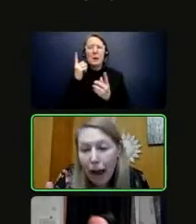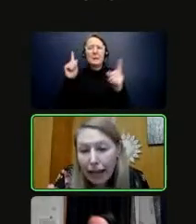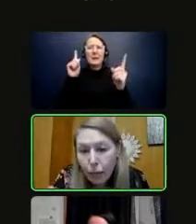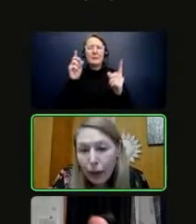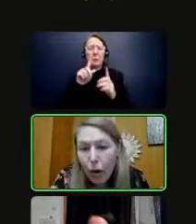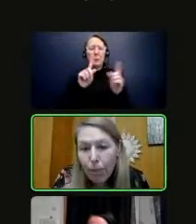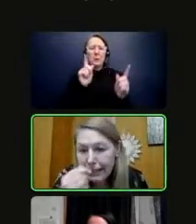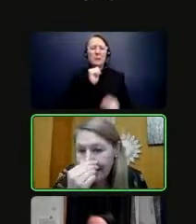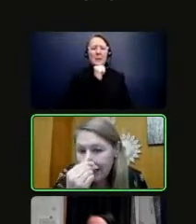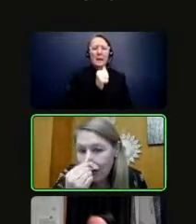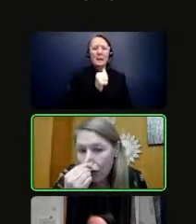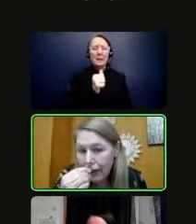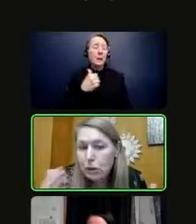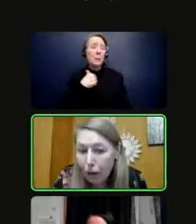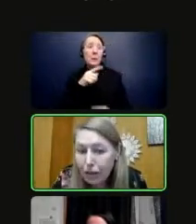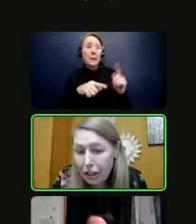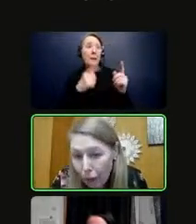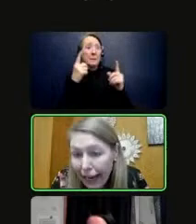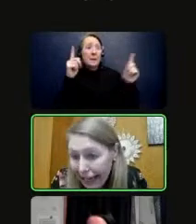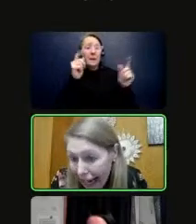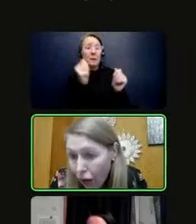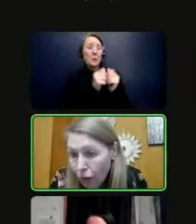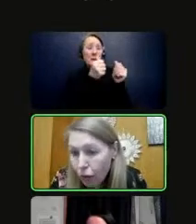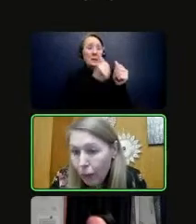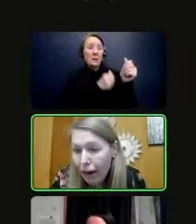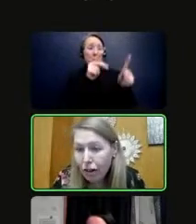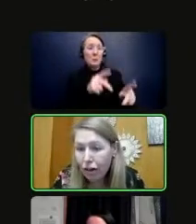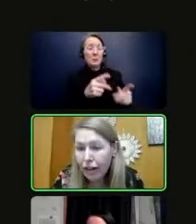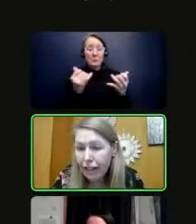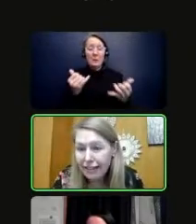Keeping in mind, we won't be successful with each person right now,